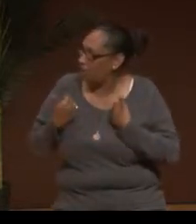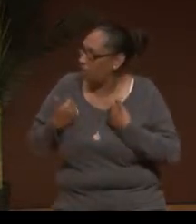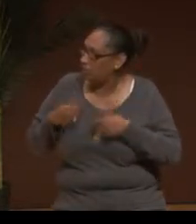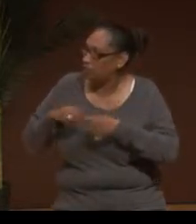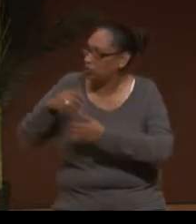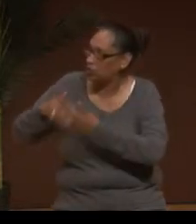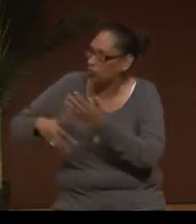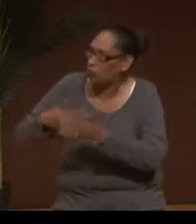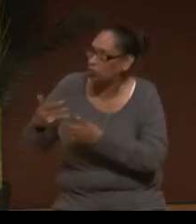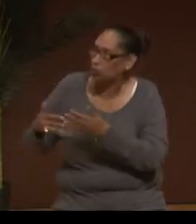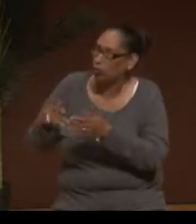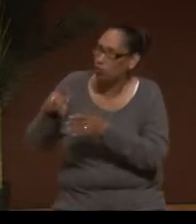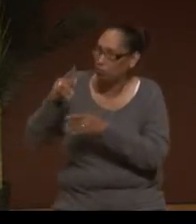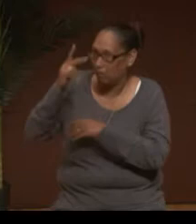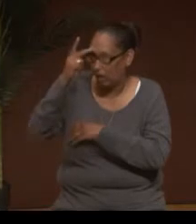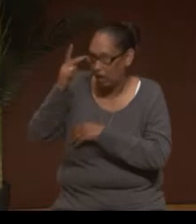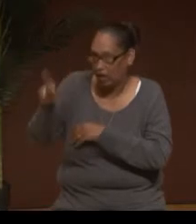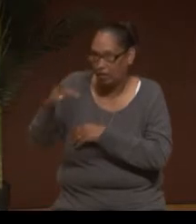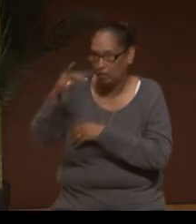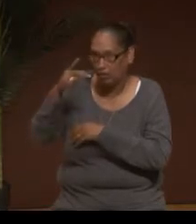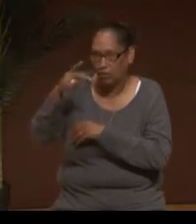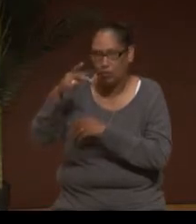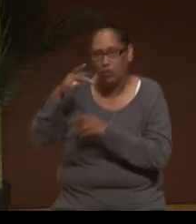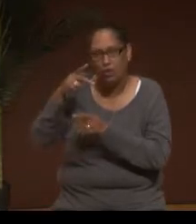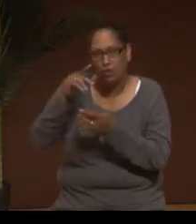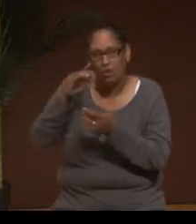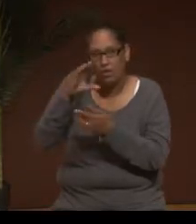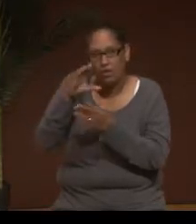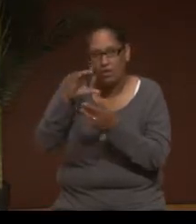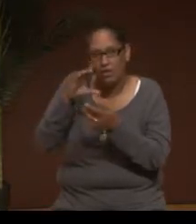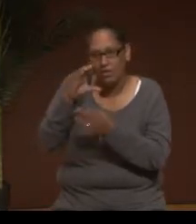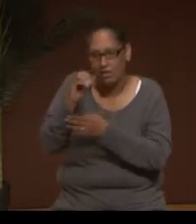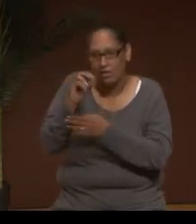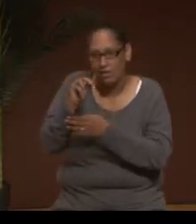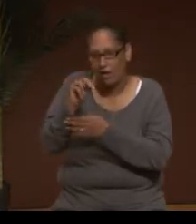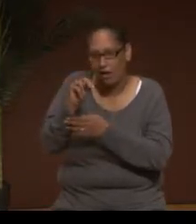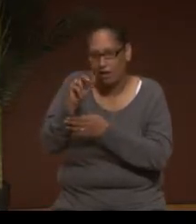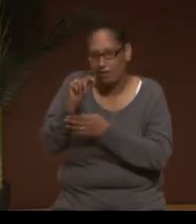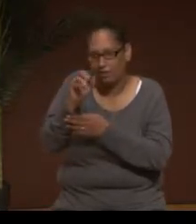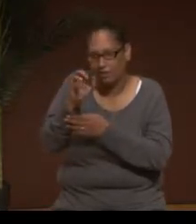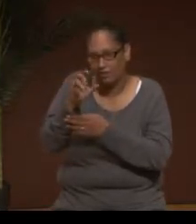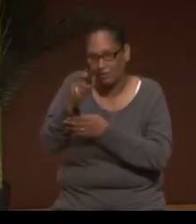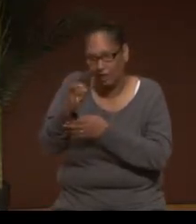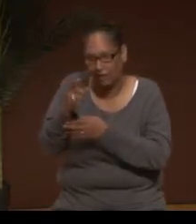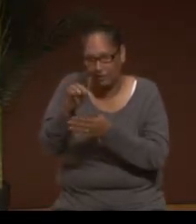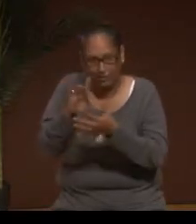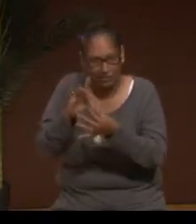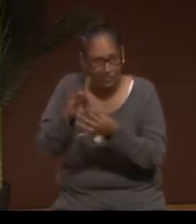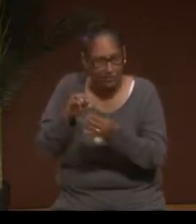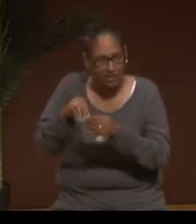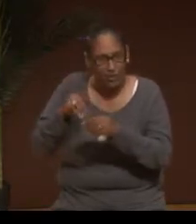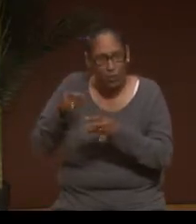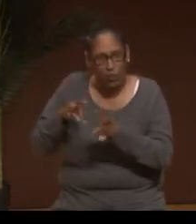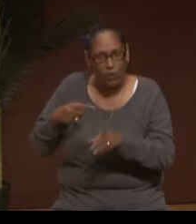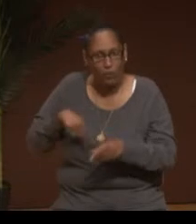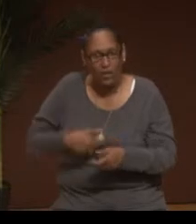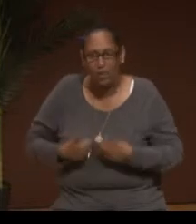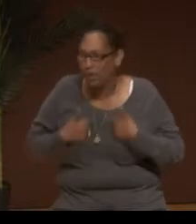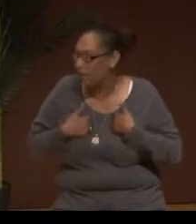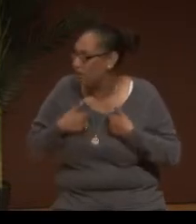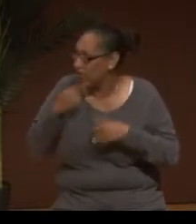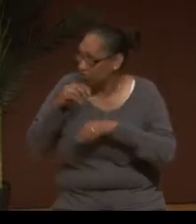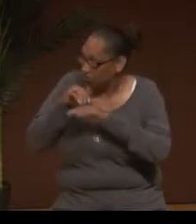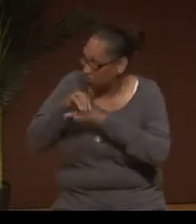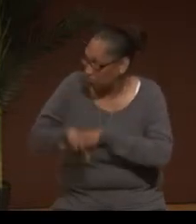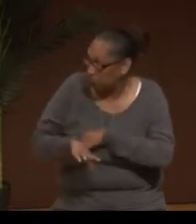social, political, cultural, and legal contexts in which we live. Some of the identities that we hold certainly are influenced